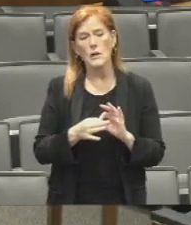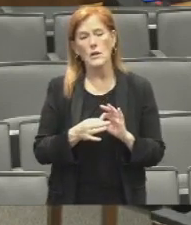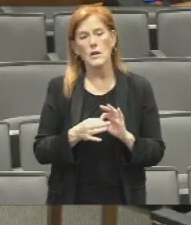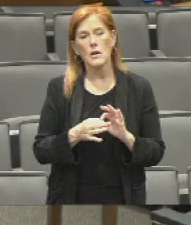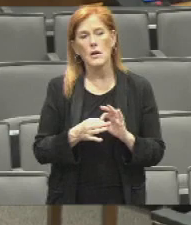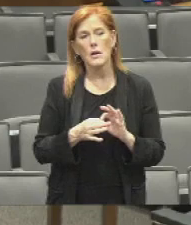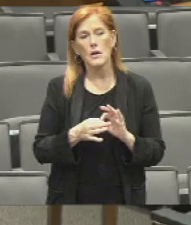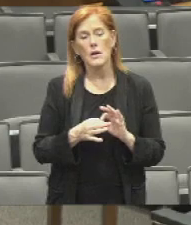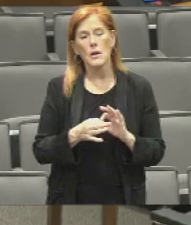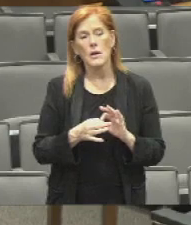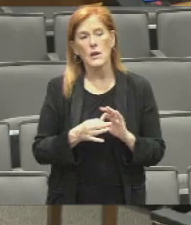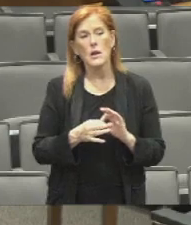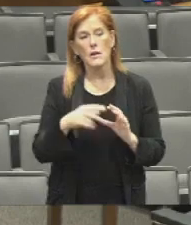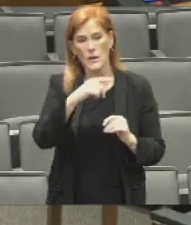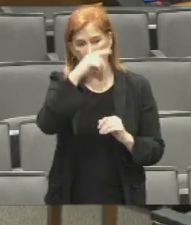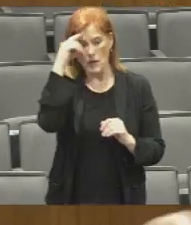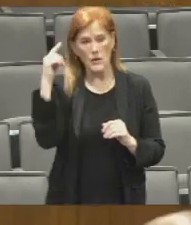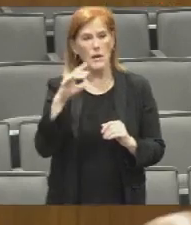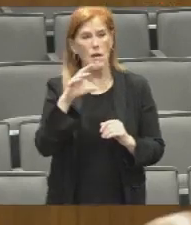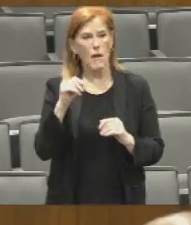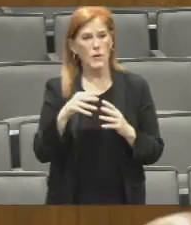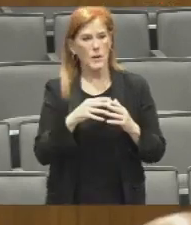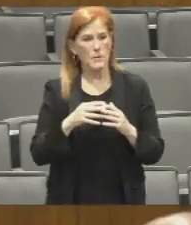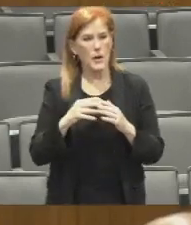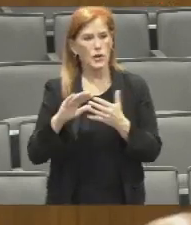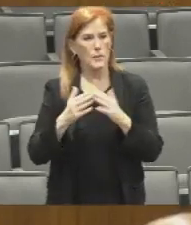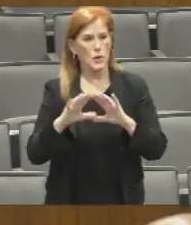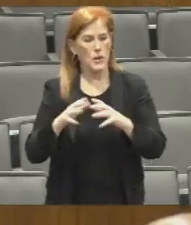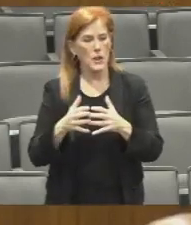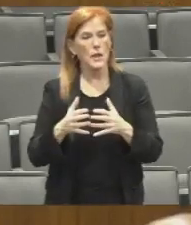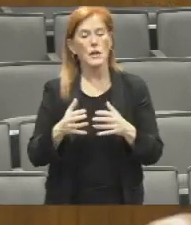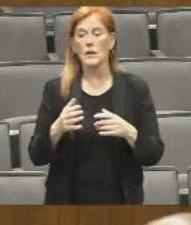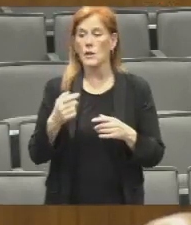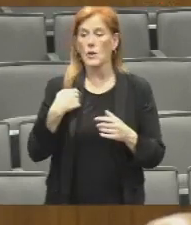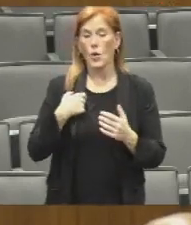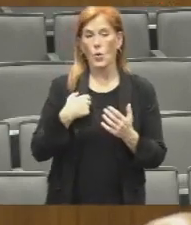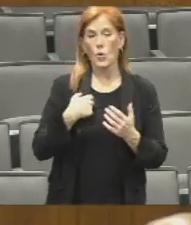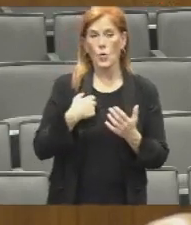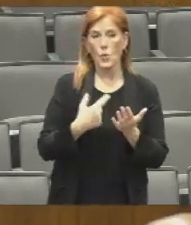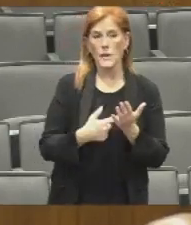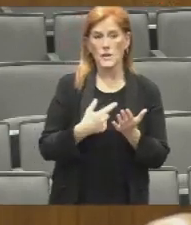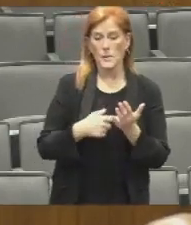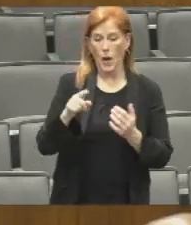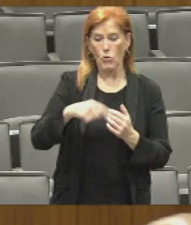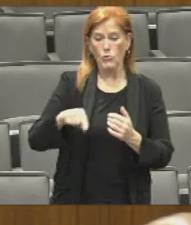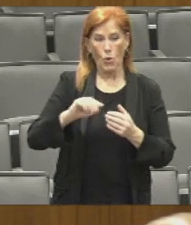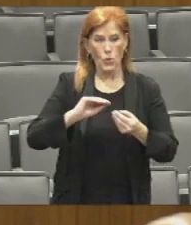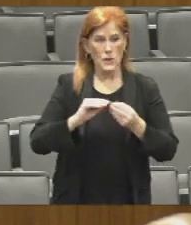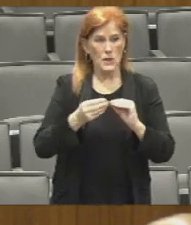the African-American community. We talked about that those numbers are really